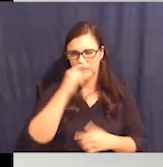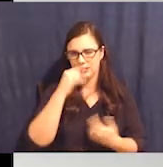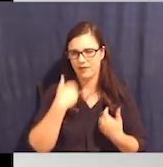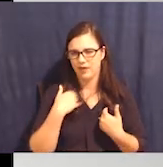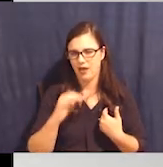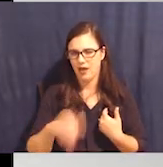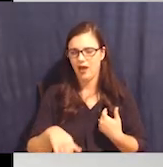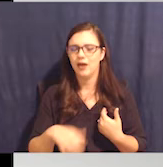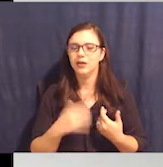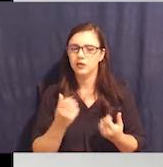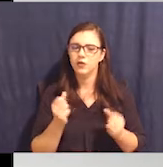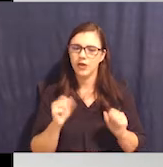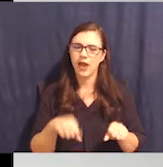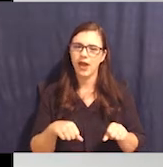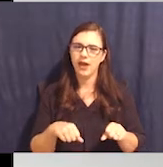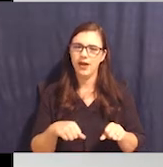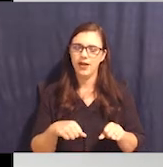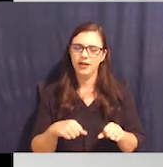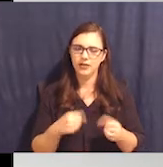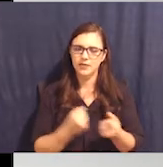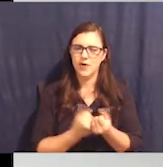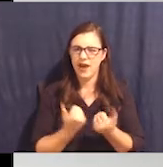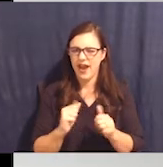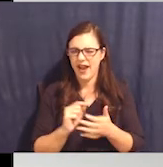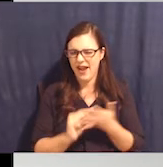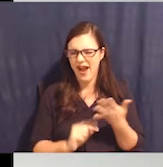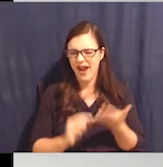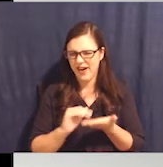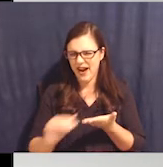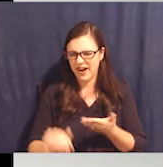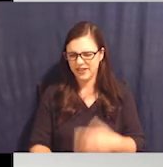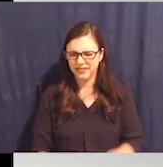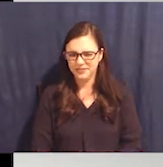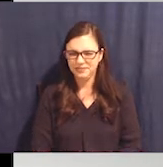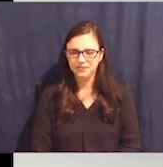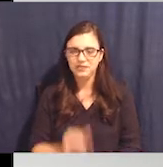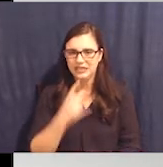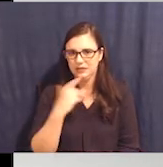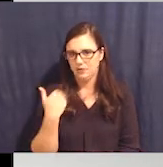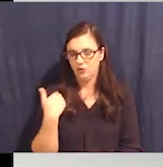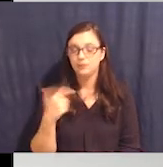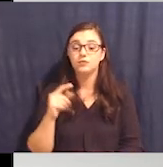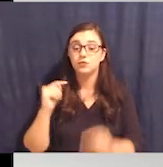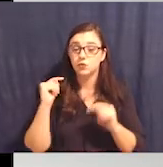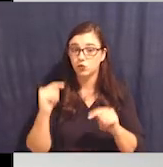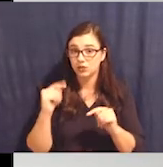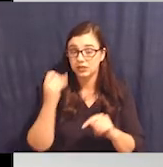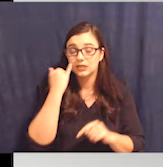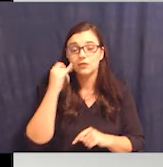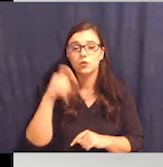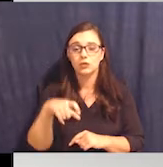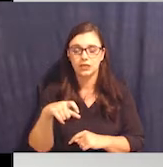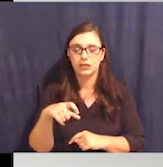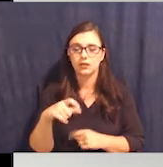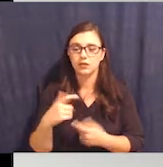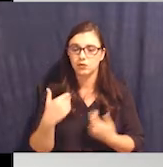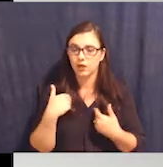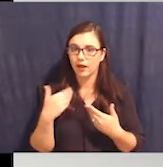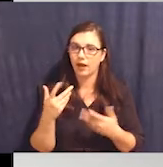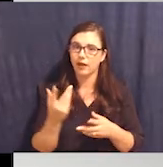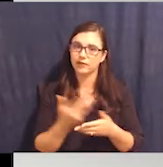children have. And all of those, you can make a case for all of those things to write off. As I said before, tutoring, if you